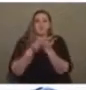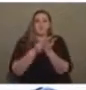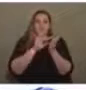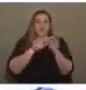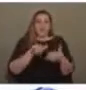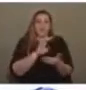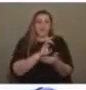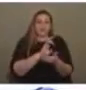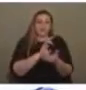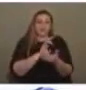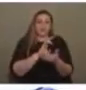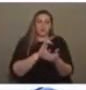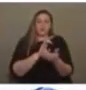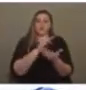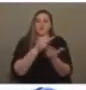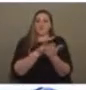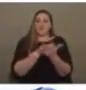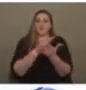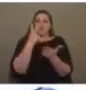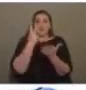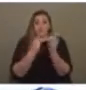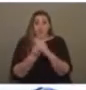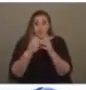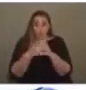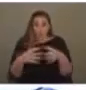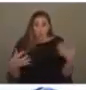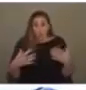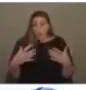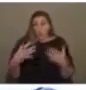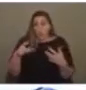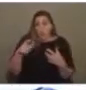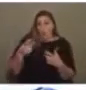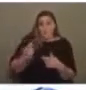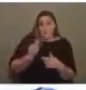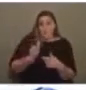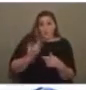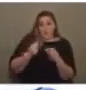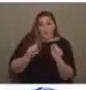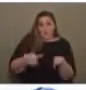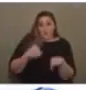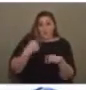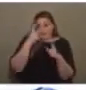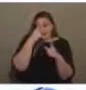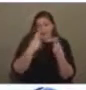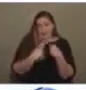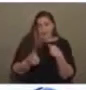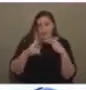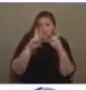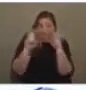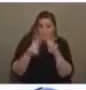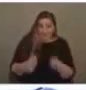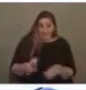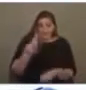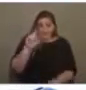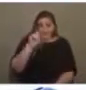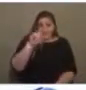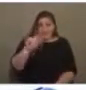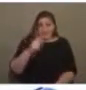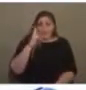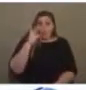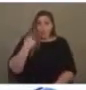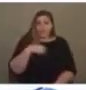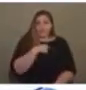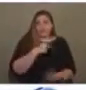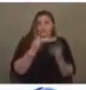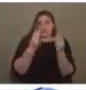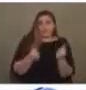going to end up growing it, right? Well, again, you know, we can have a disagreement, and we can look at data. And I think ultimately we should solve